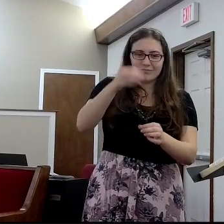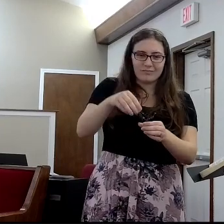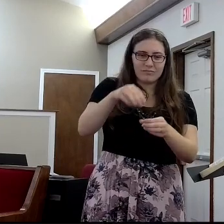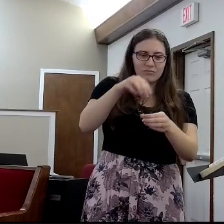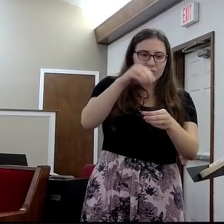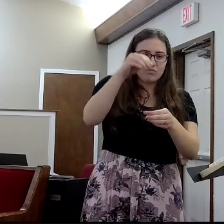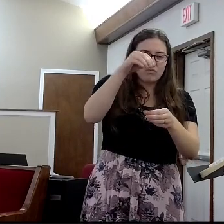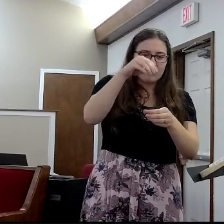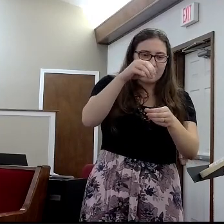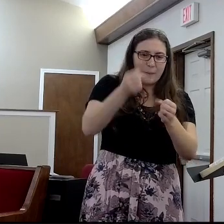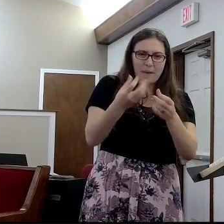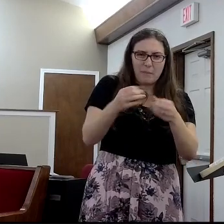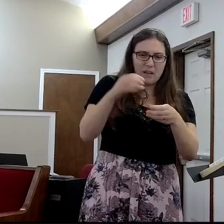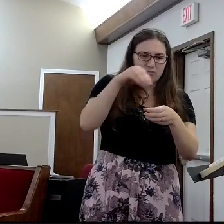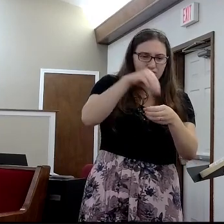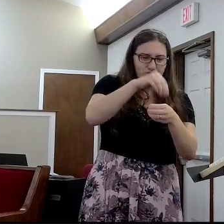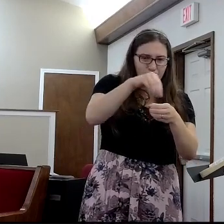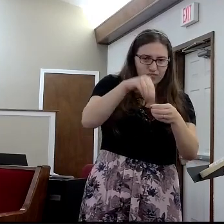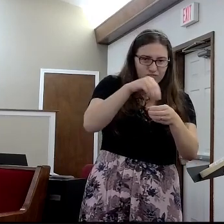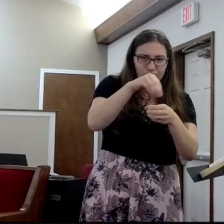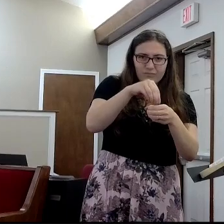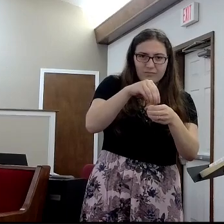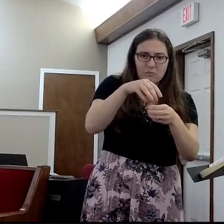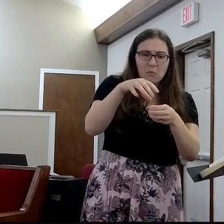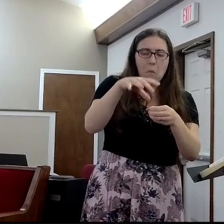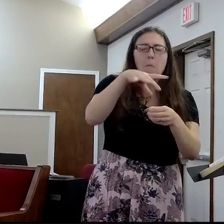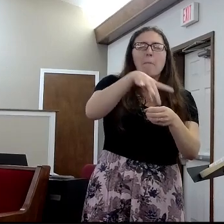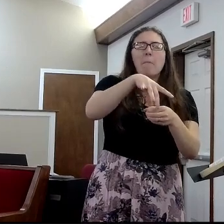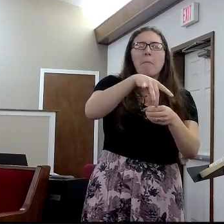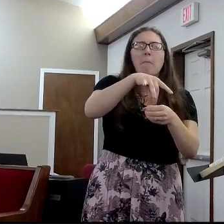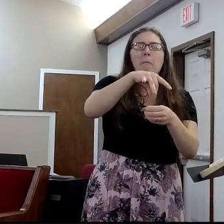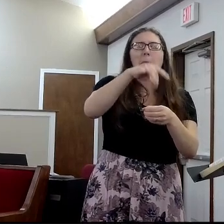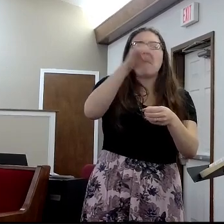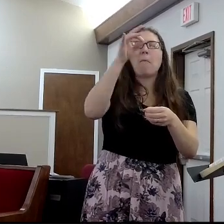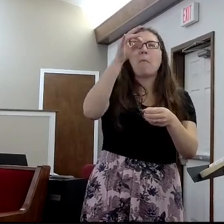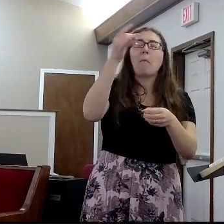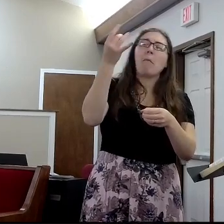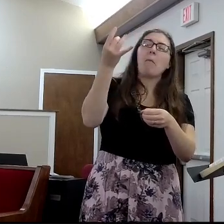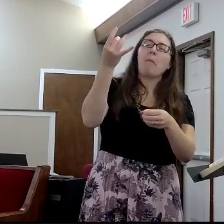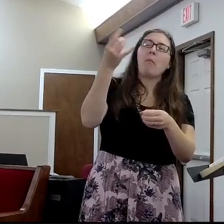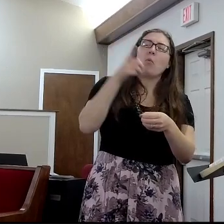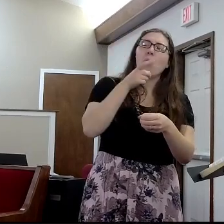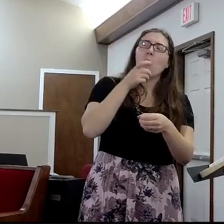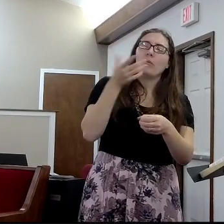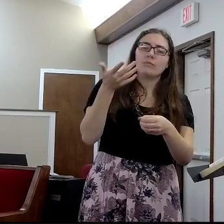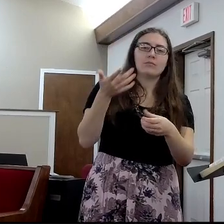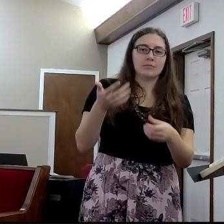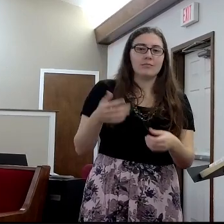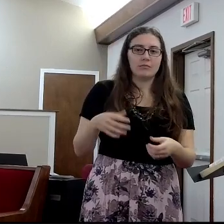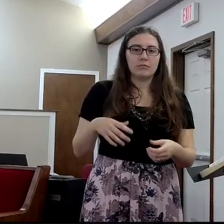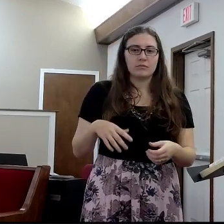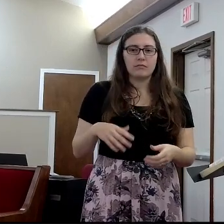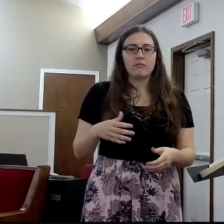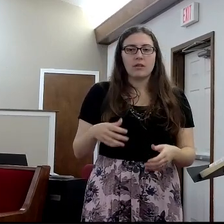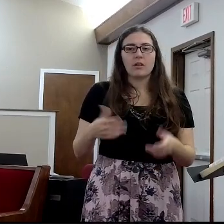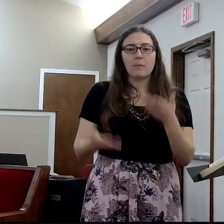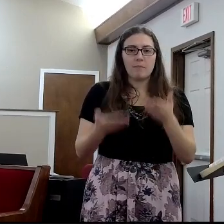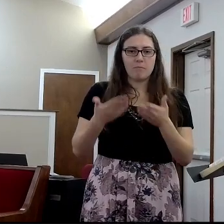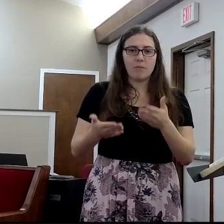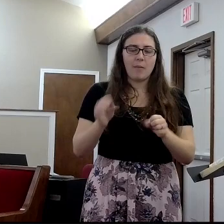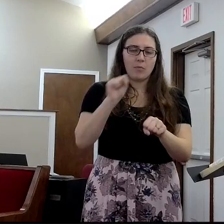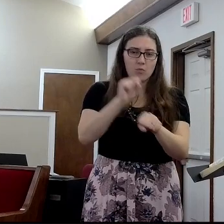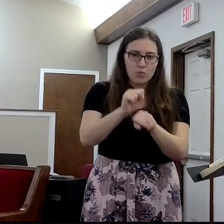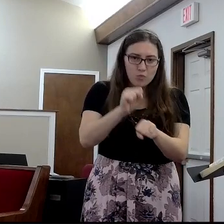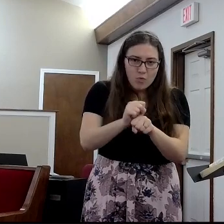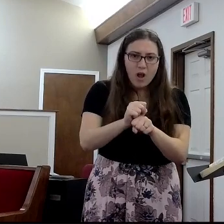like drawing straws or something of that nature. So for those of you that didn't raise your hand, I mean, if you have a rock with your initial on it, and then I